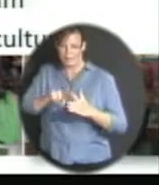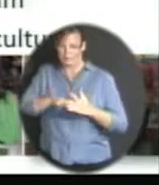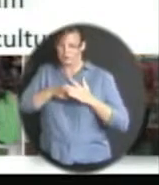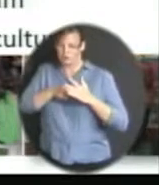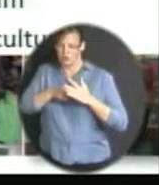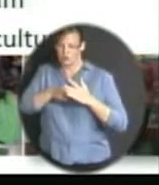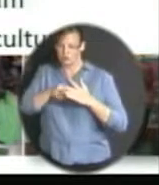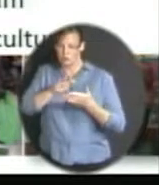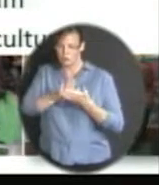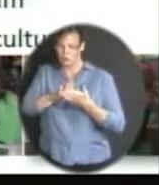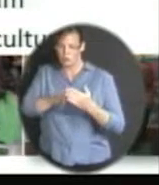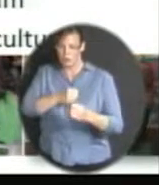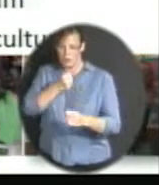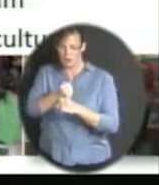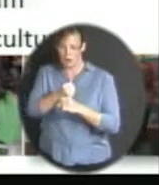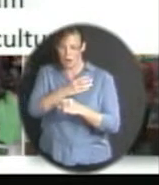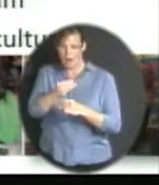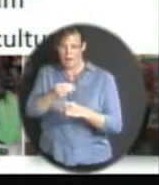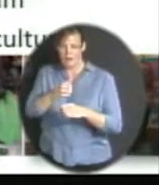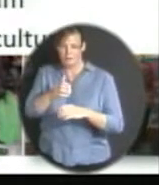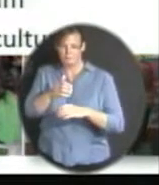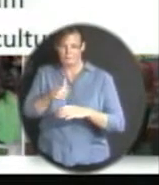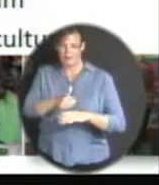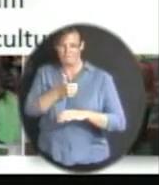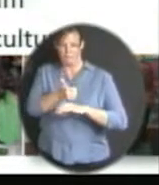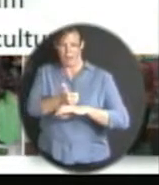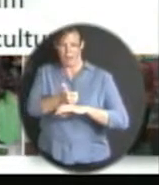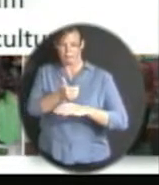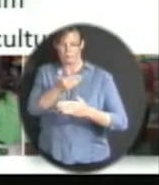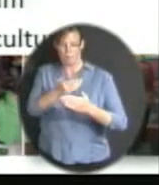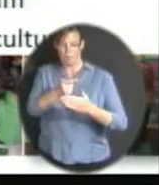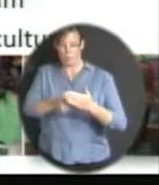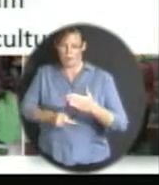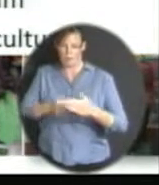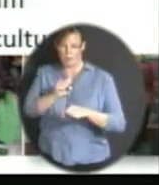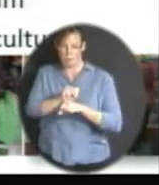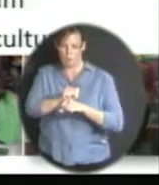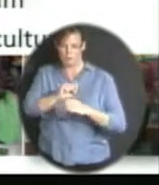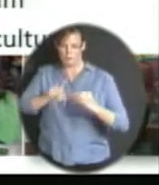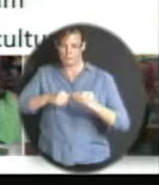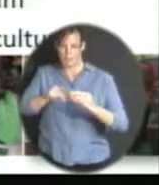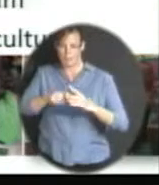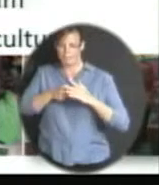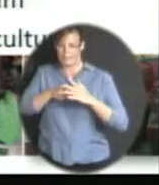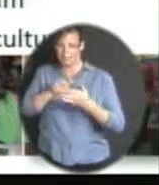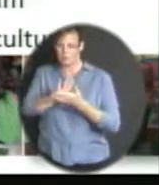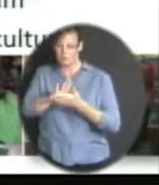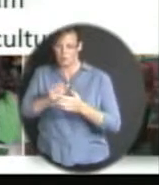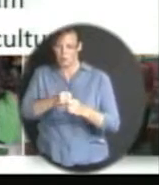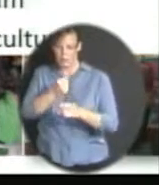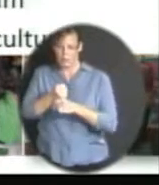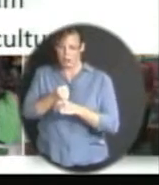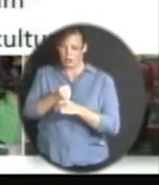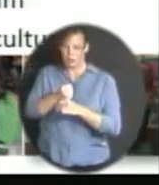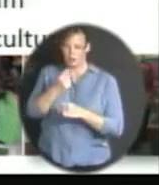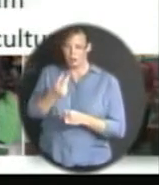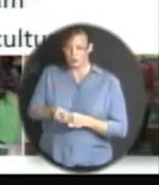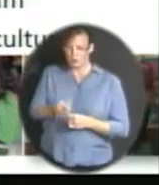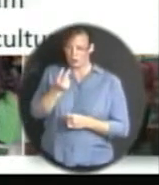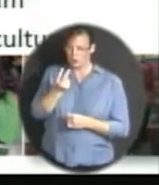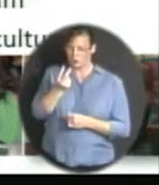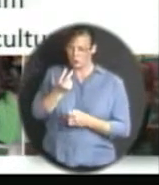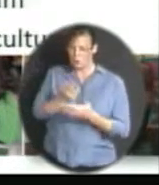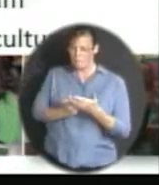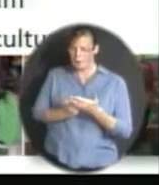year and sort of frames what the work is all about at the beginning of the school year. Two elements of